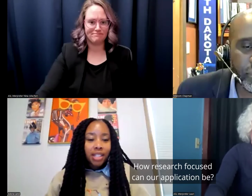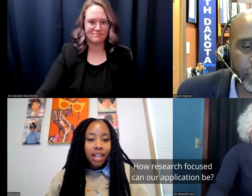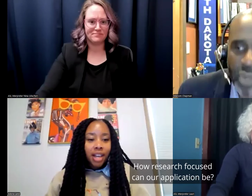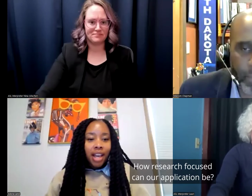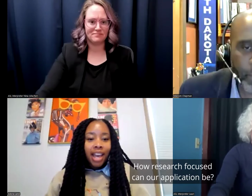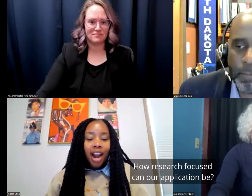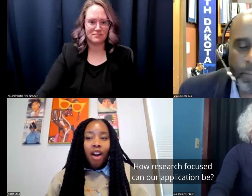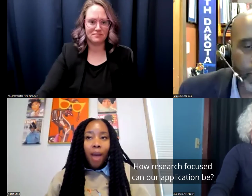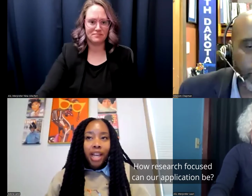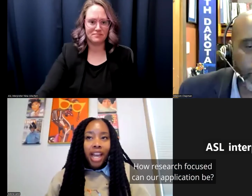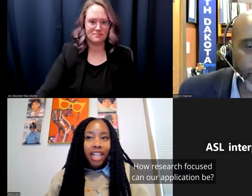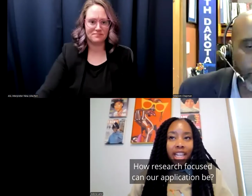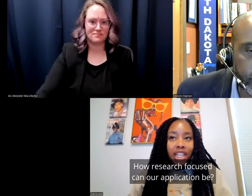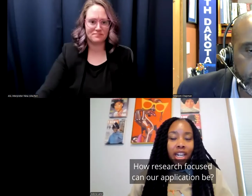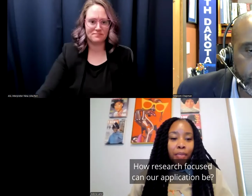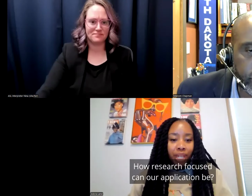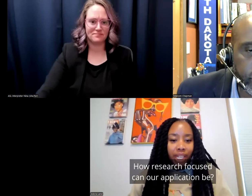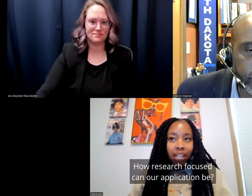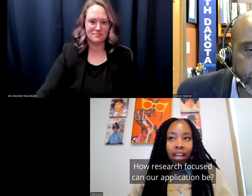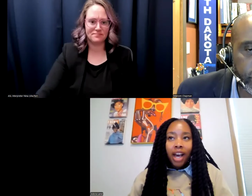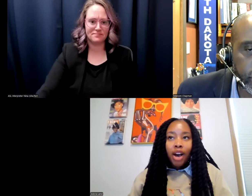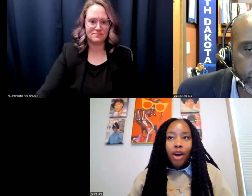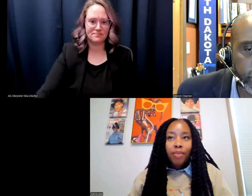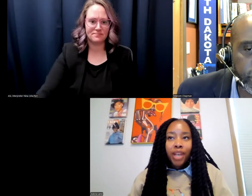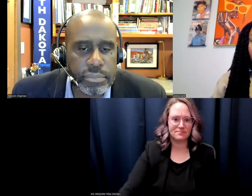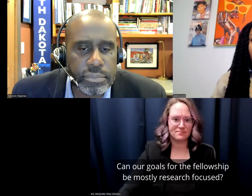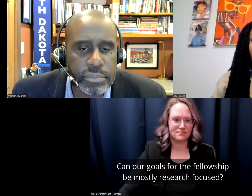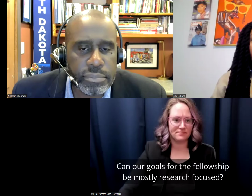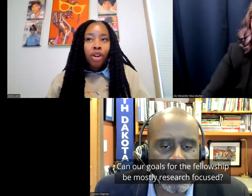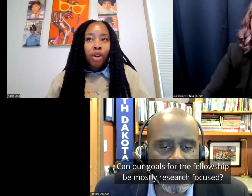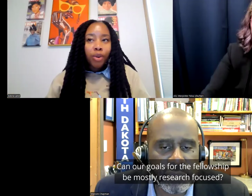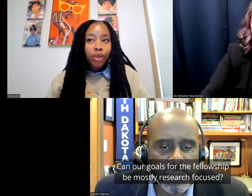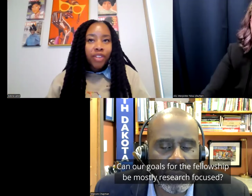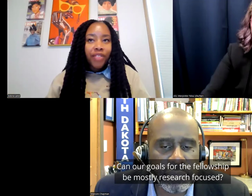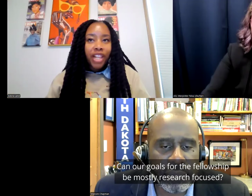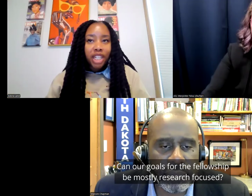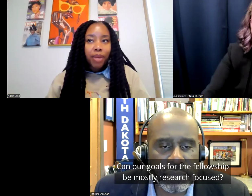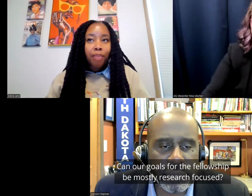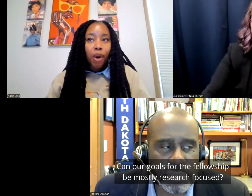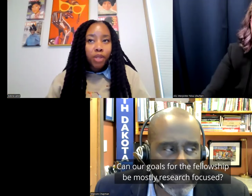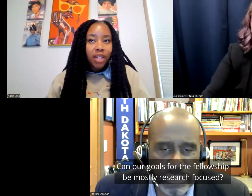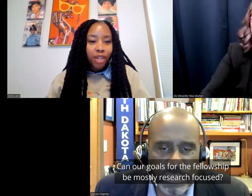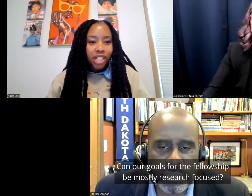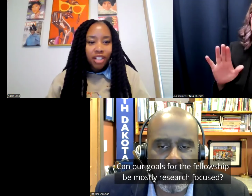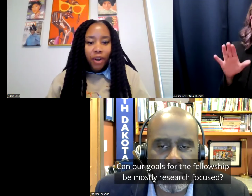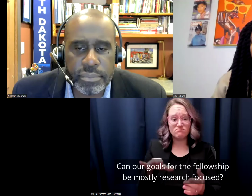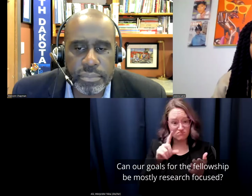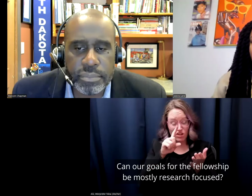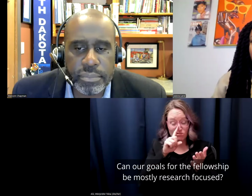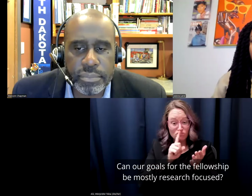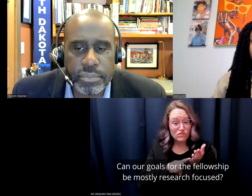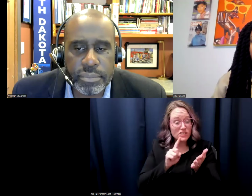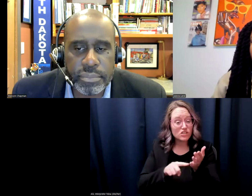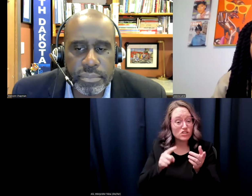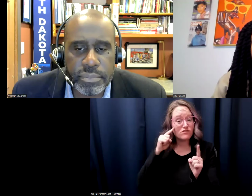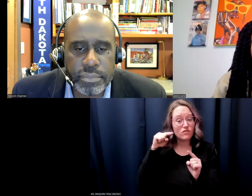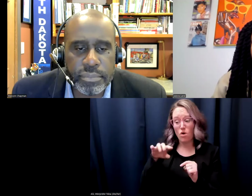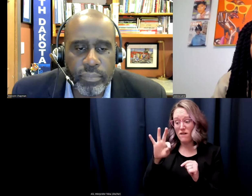focused can our application be? Can our goals for the fellowship be mostly research focused?